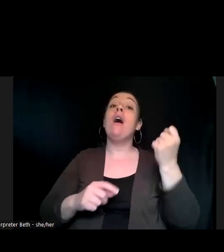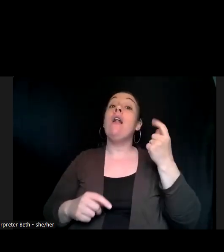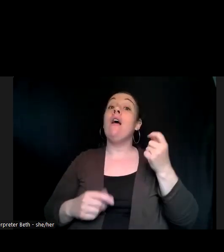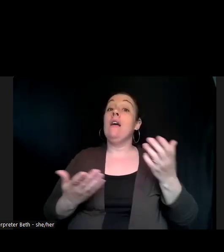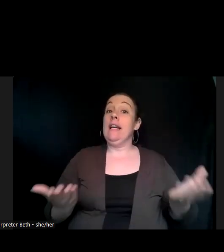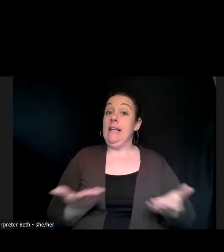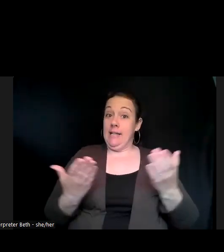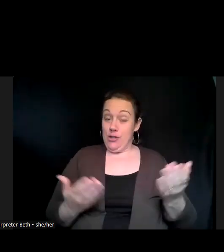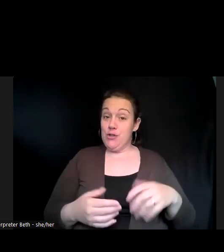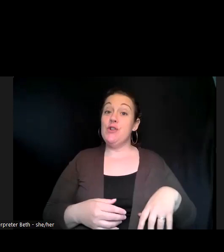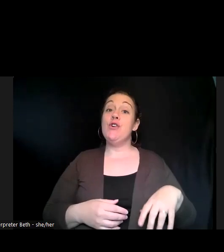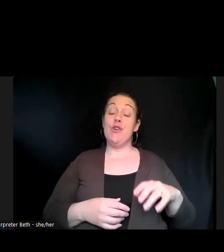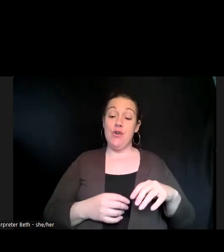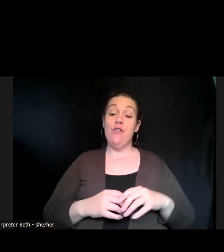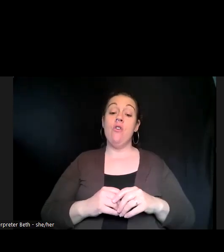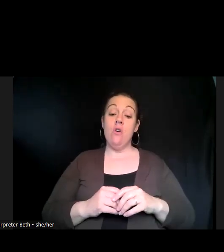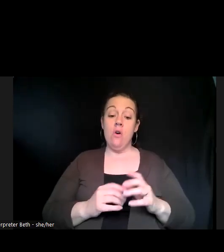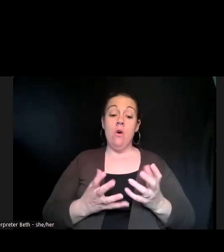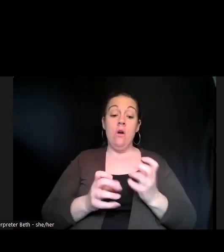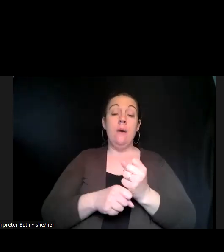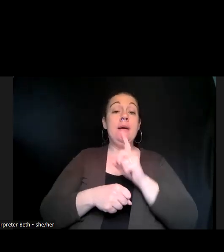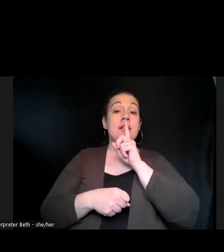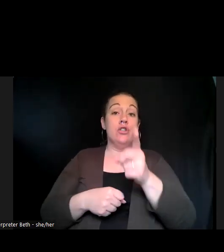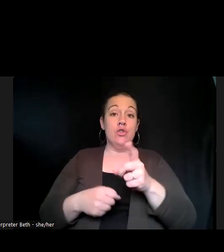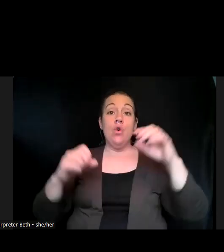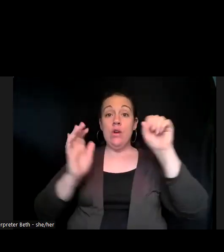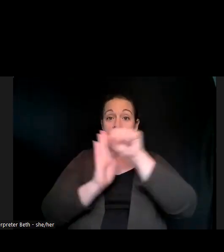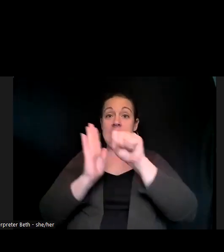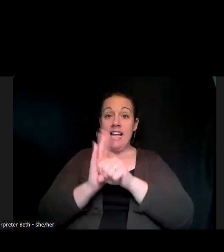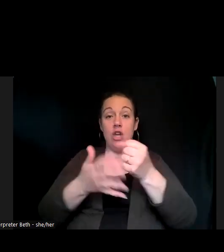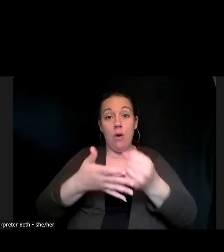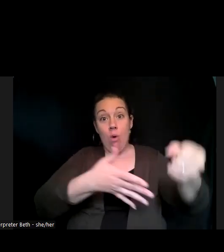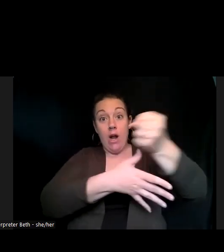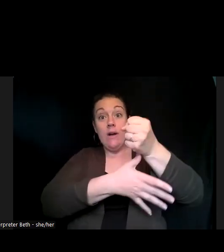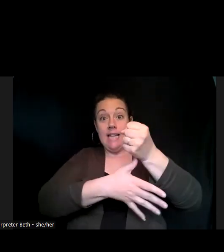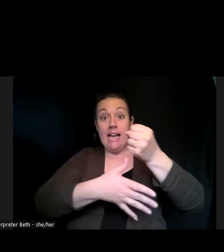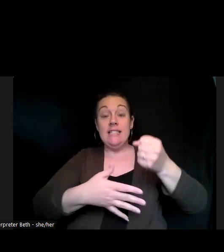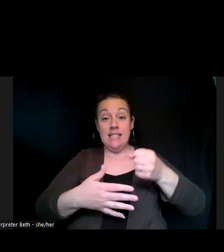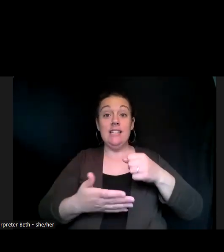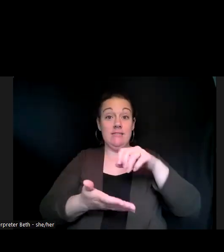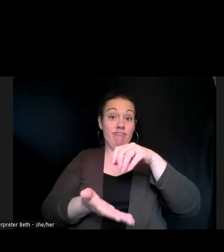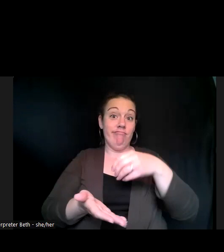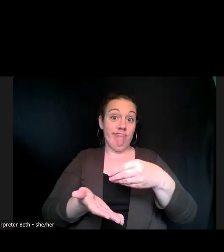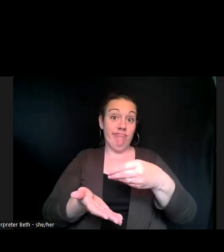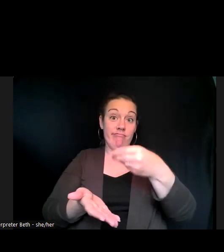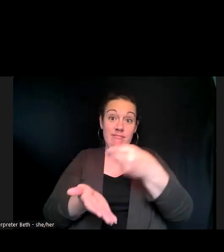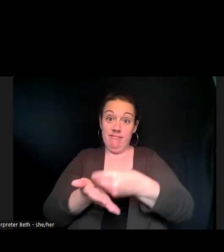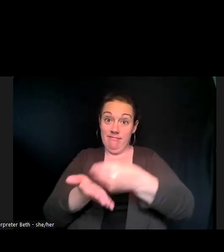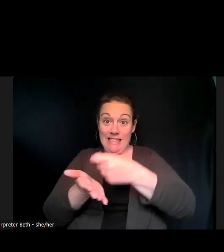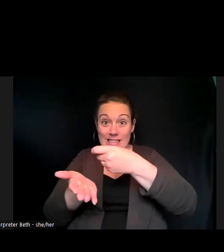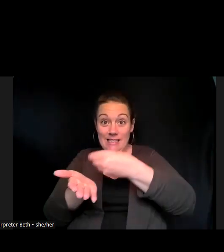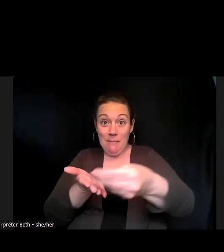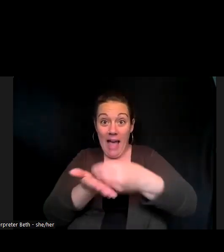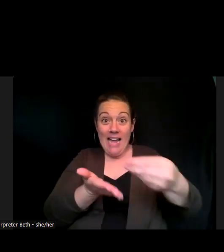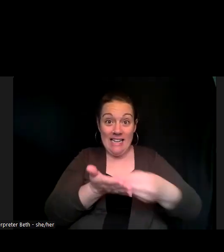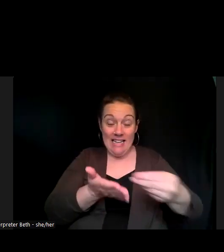our focus on ensuring that states are prioritizing the spending and doing it in a way that is acting with urgency and will